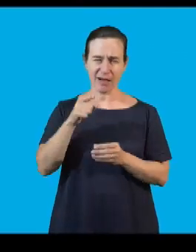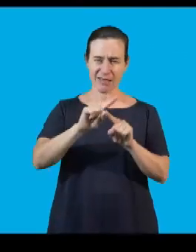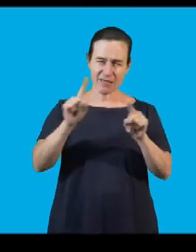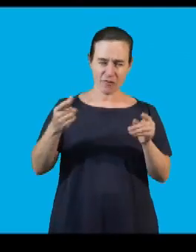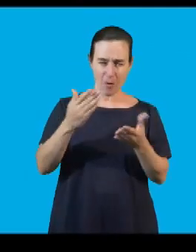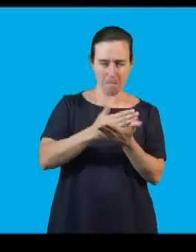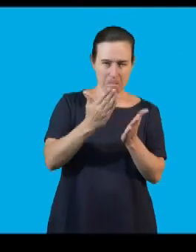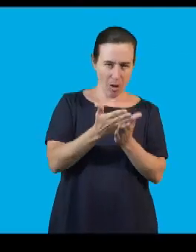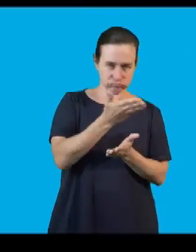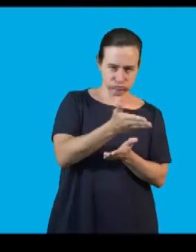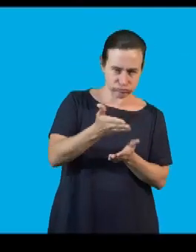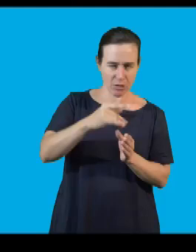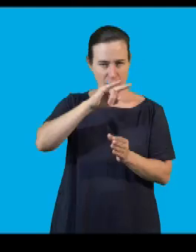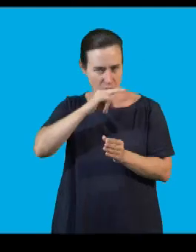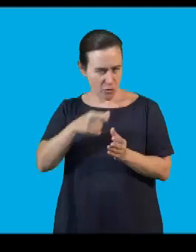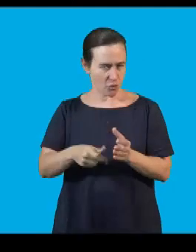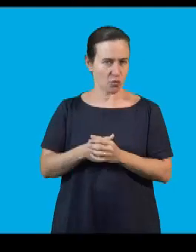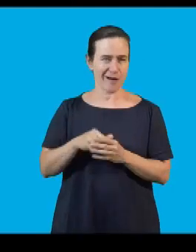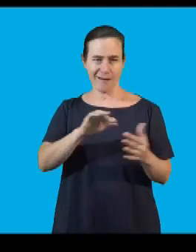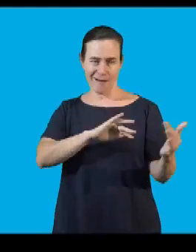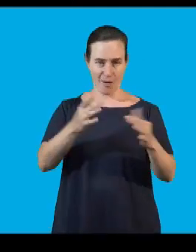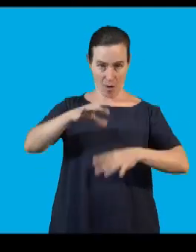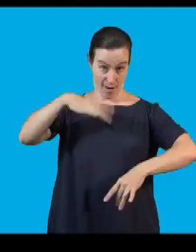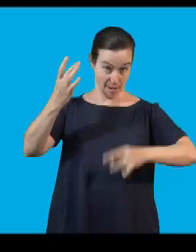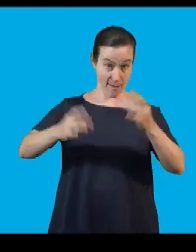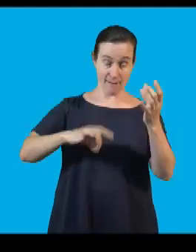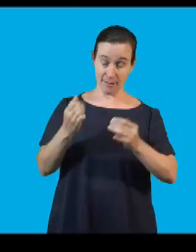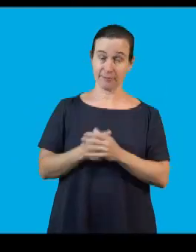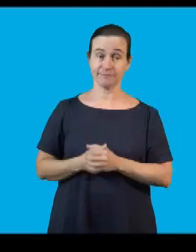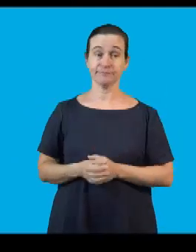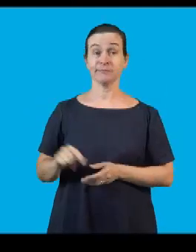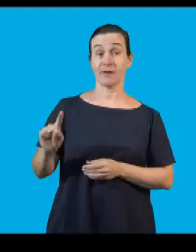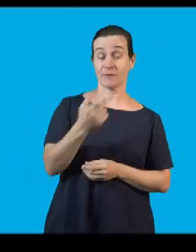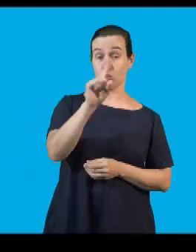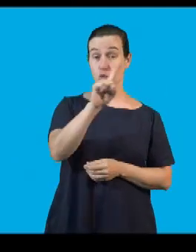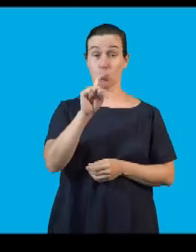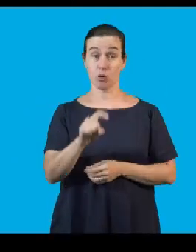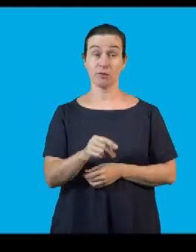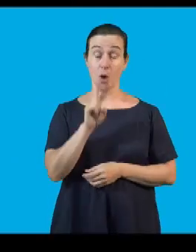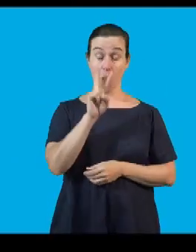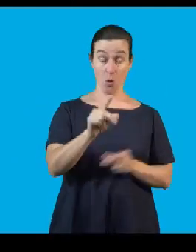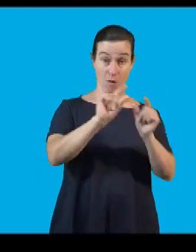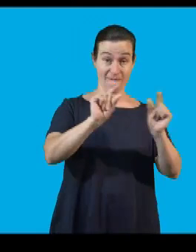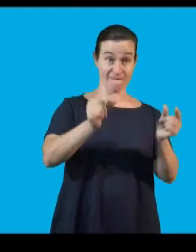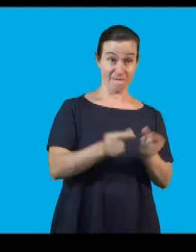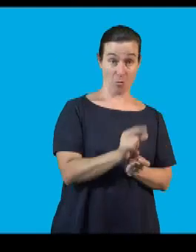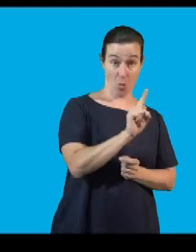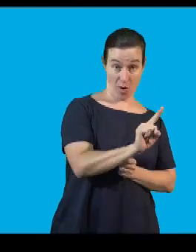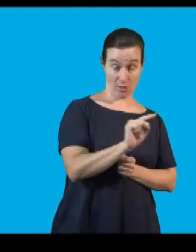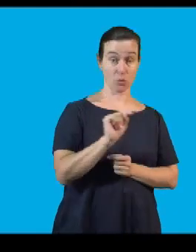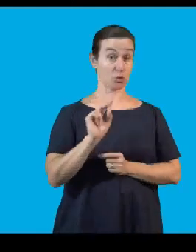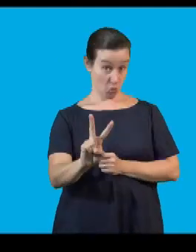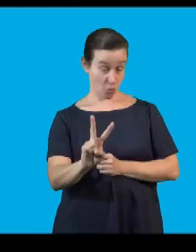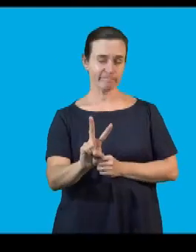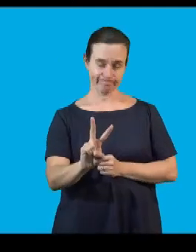the features of the cartoon, all right, and also how to analyze it. So our first question says, refer to frames